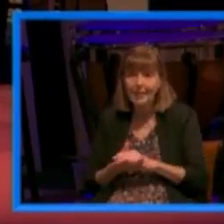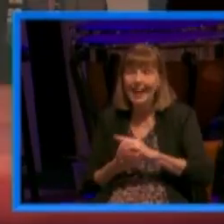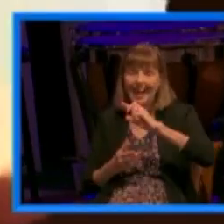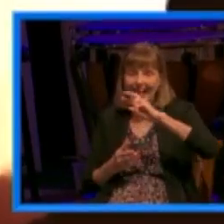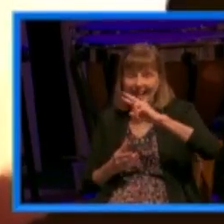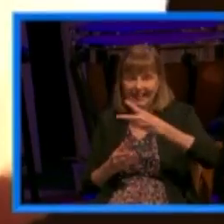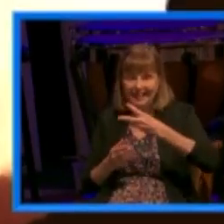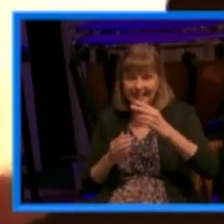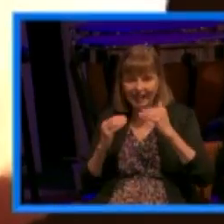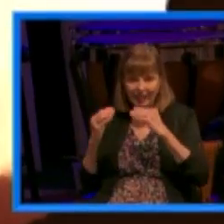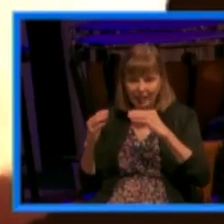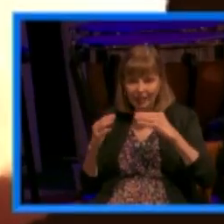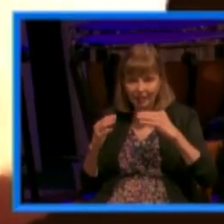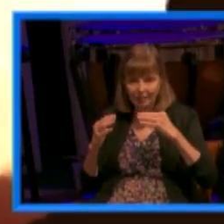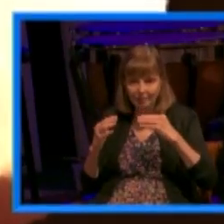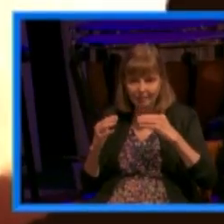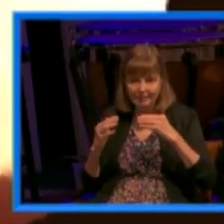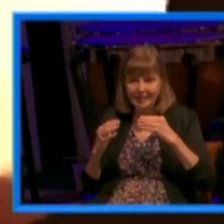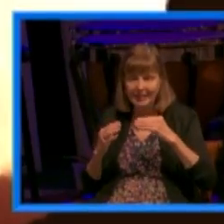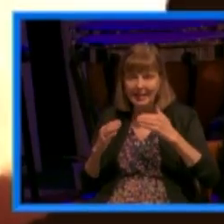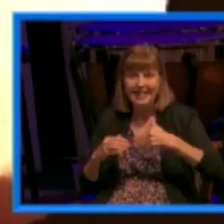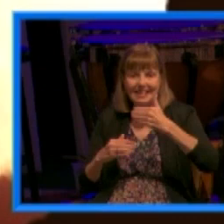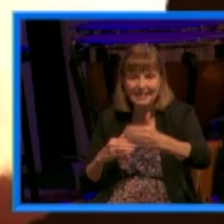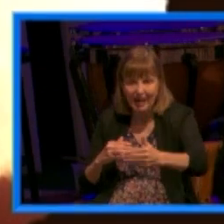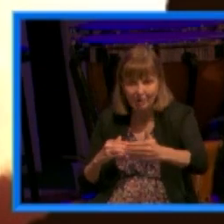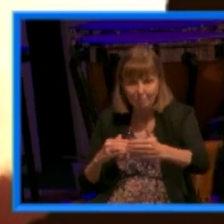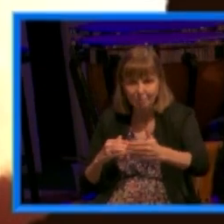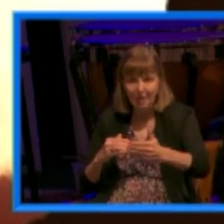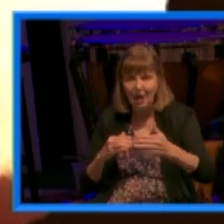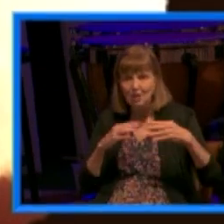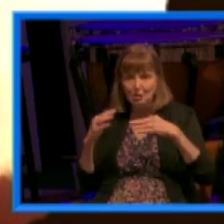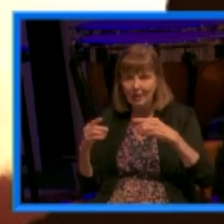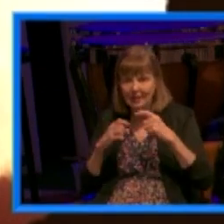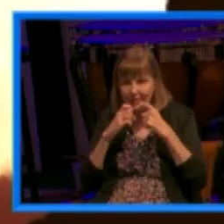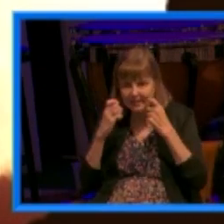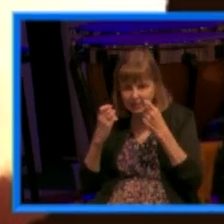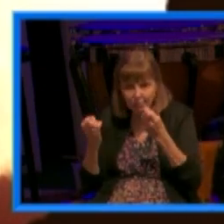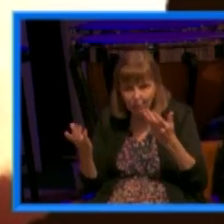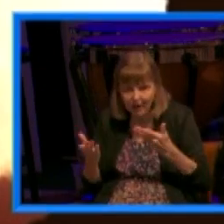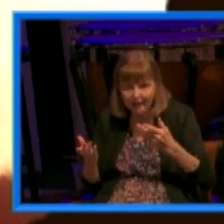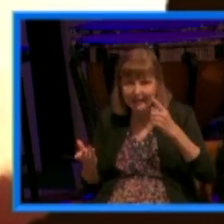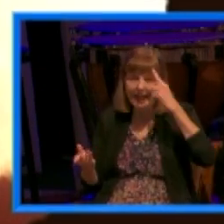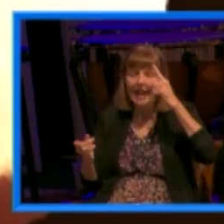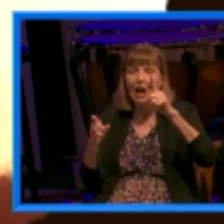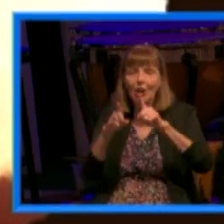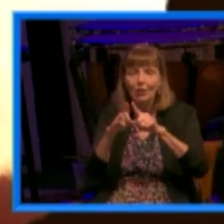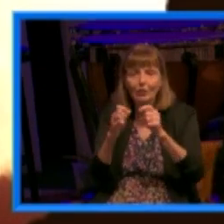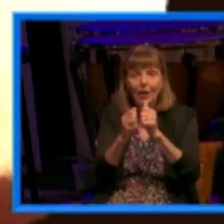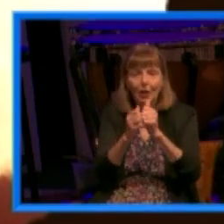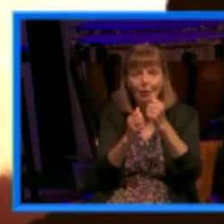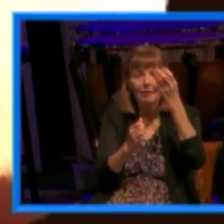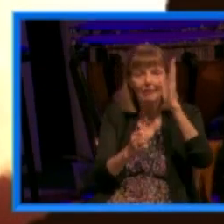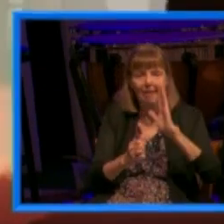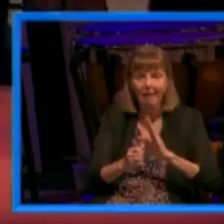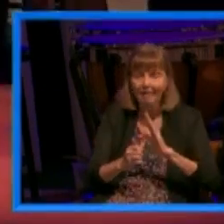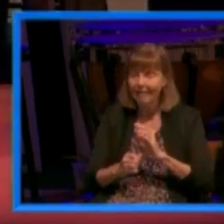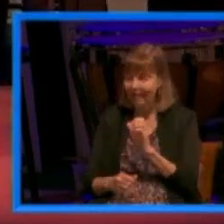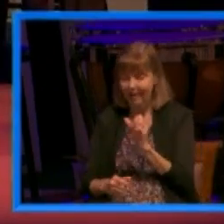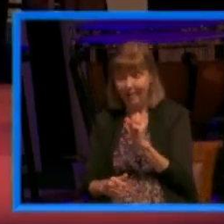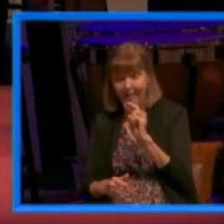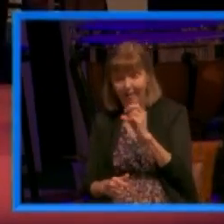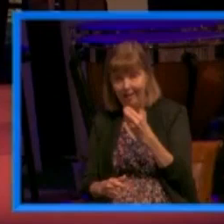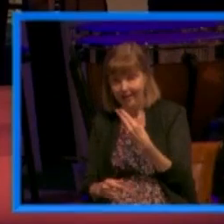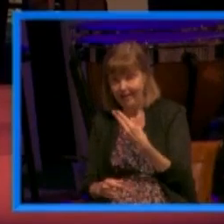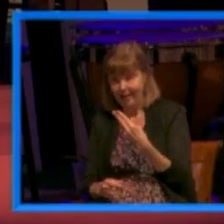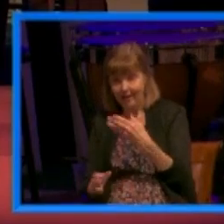God. What do I mean by that? Sarah, to pull off this scheme, had to